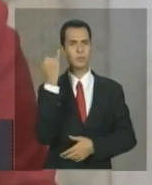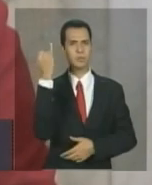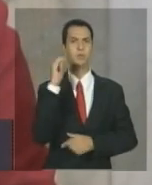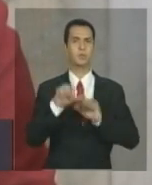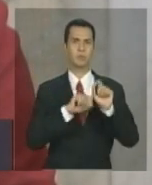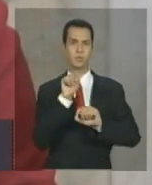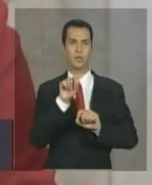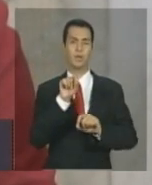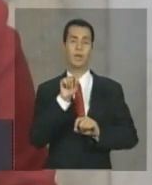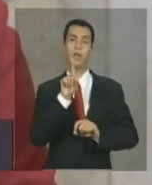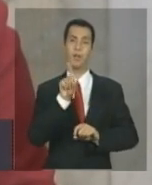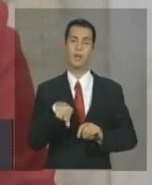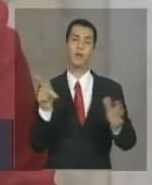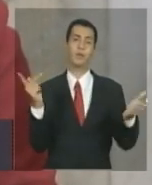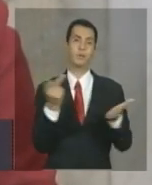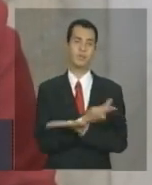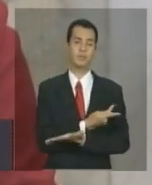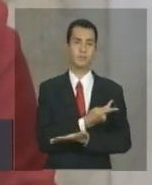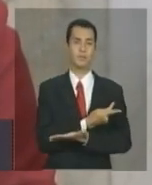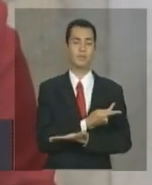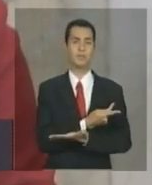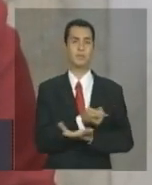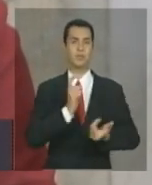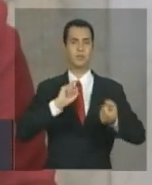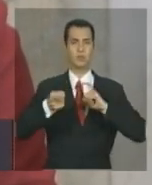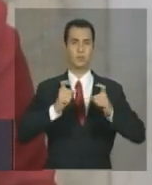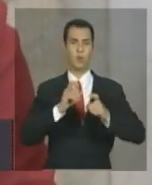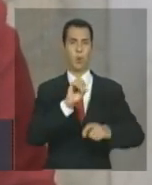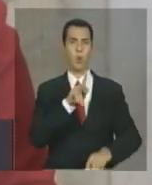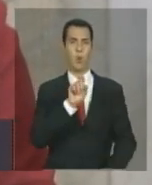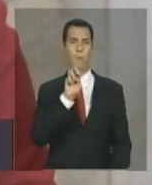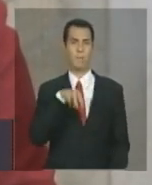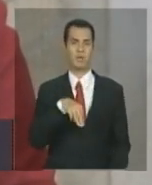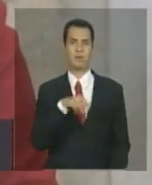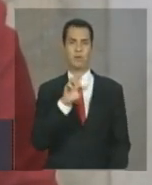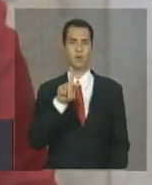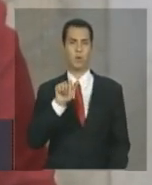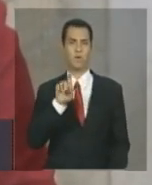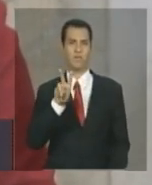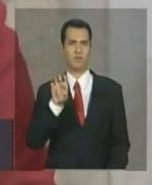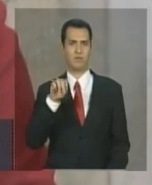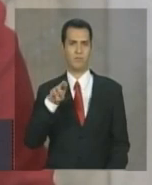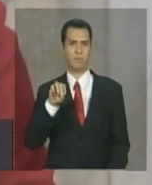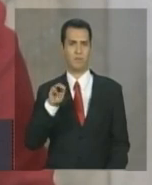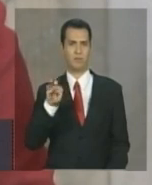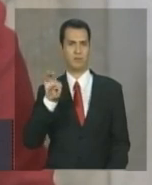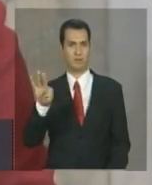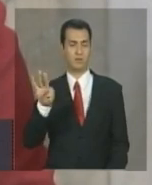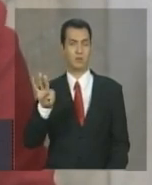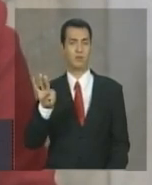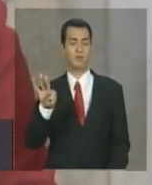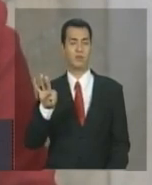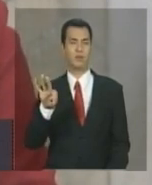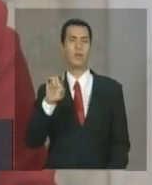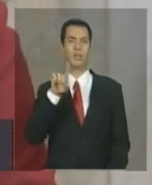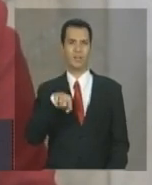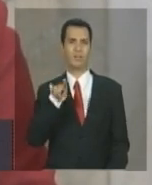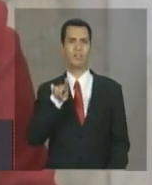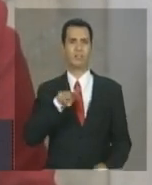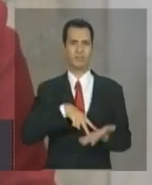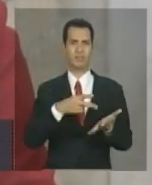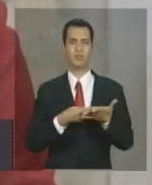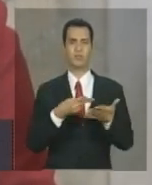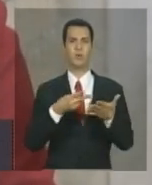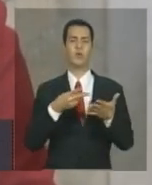the Open Government Initiative meeting do governo aberto, que ocorrerá no dia 17, em Brasília. The meeting, or the upcoming meeting